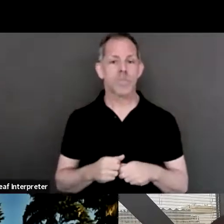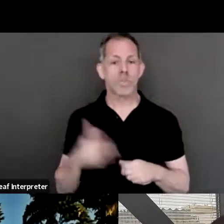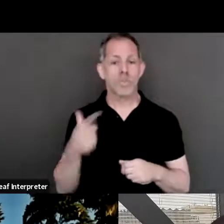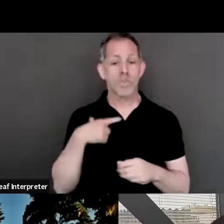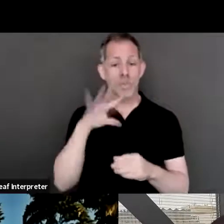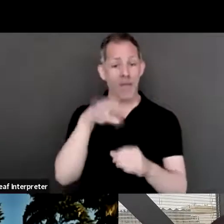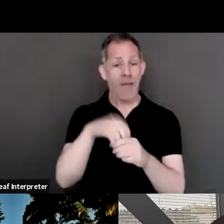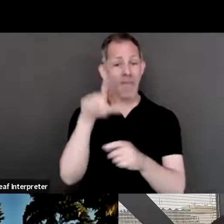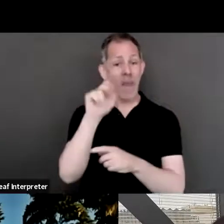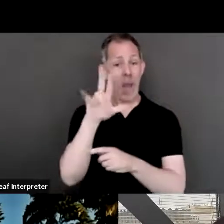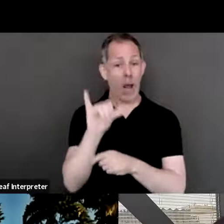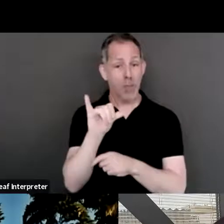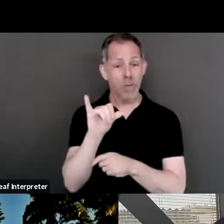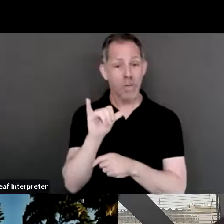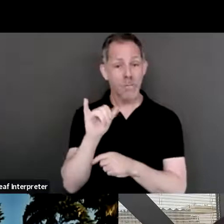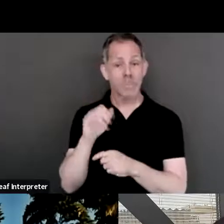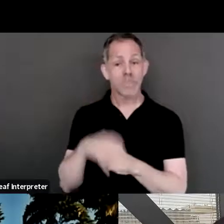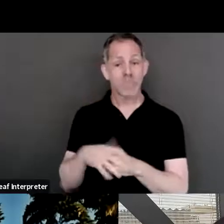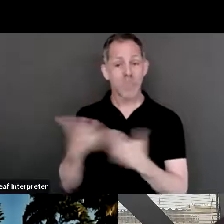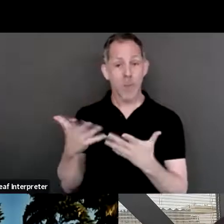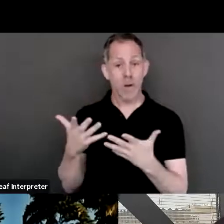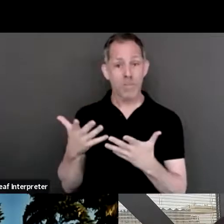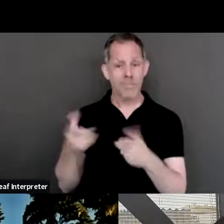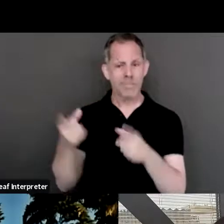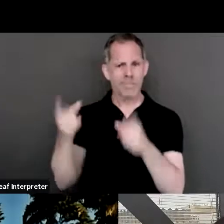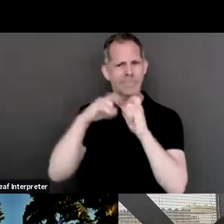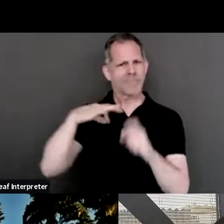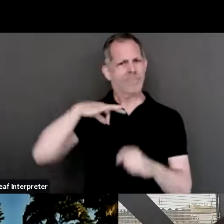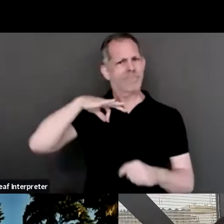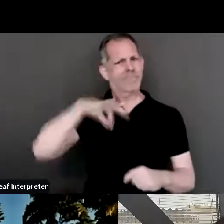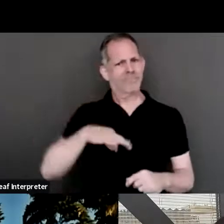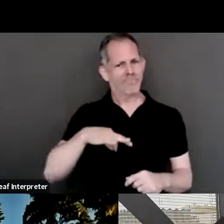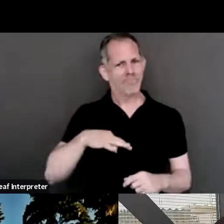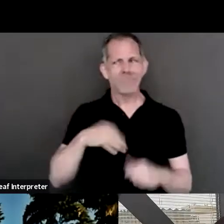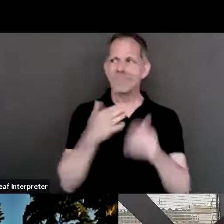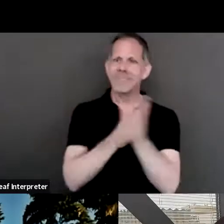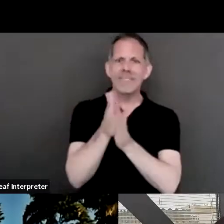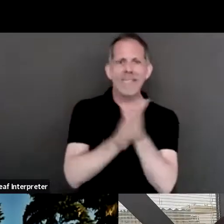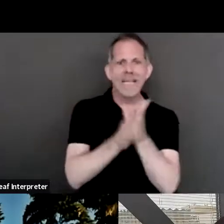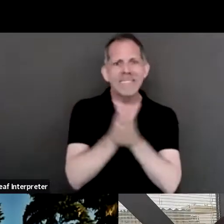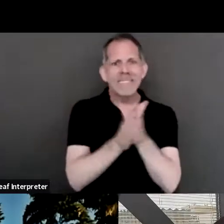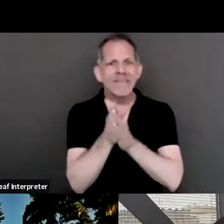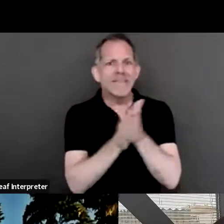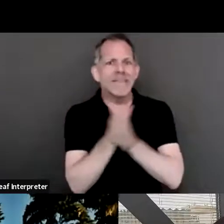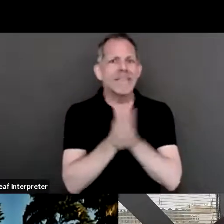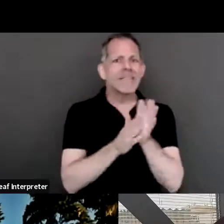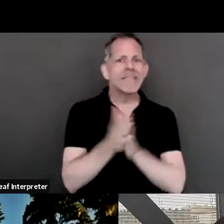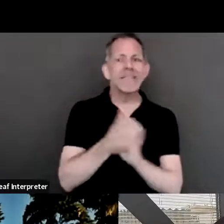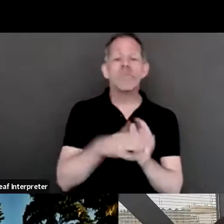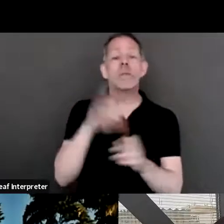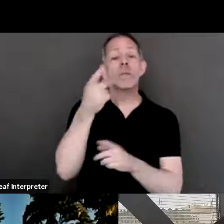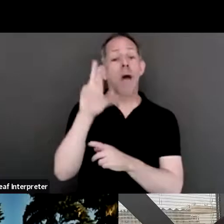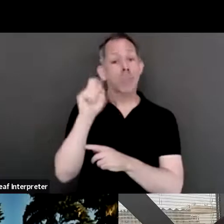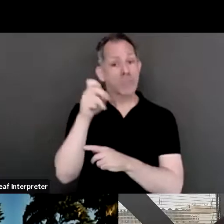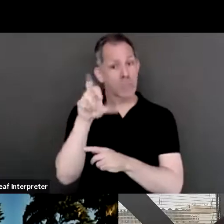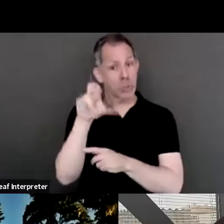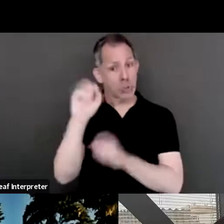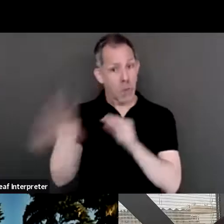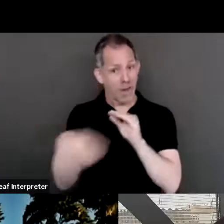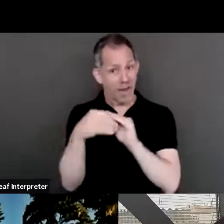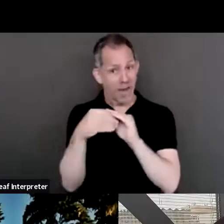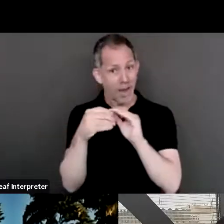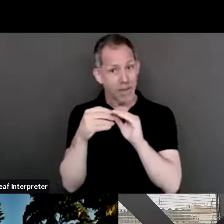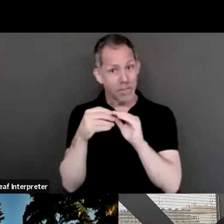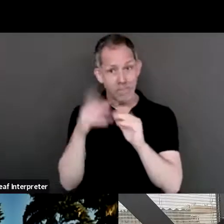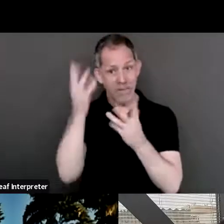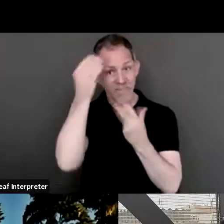incentive built in there. But Dr. Spitters, you have any other information on the effect of the state